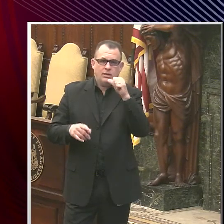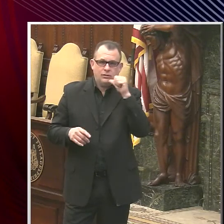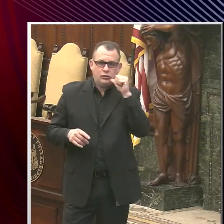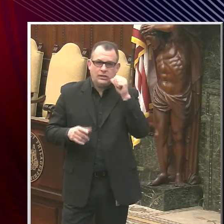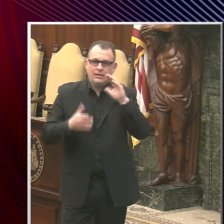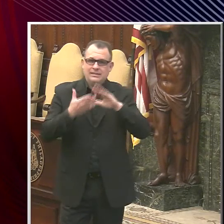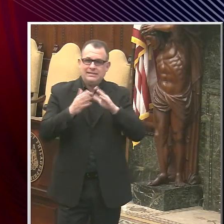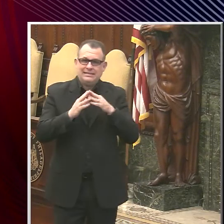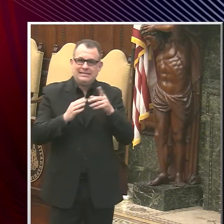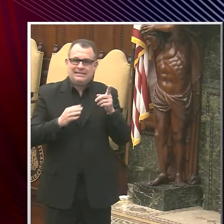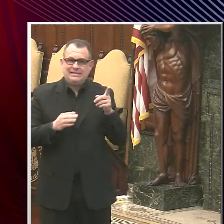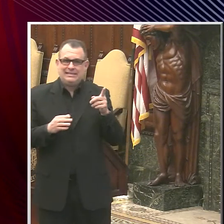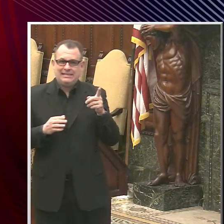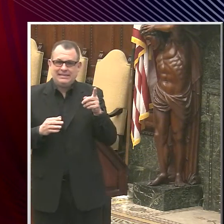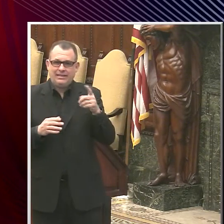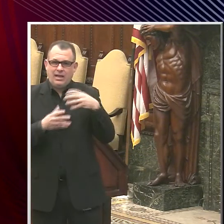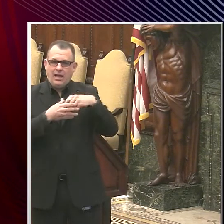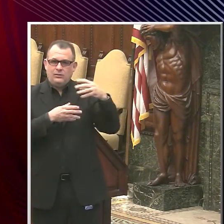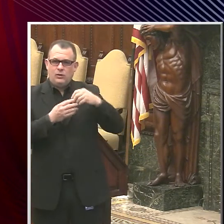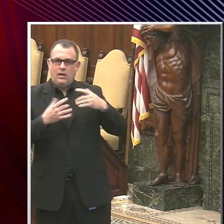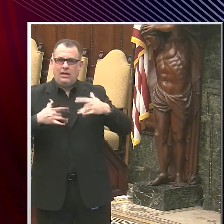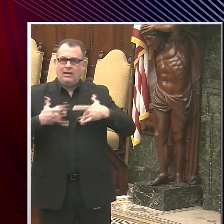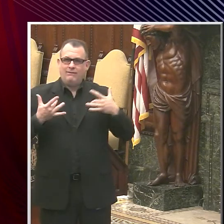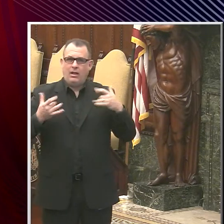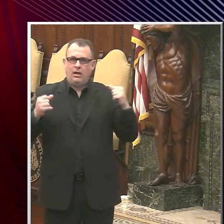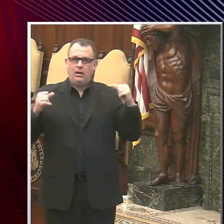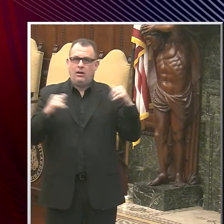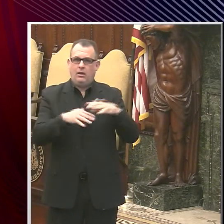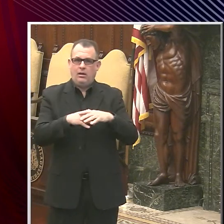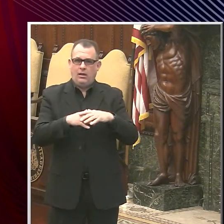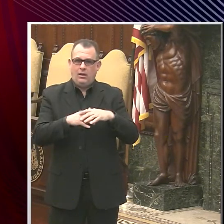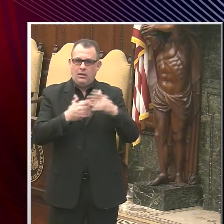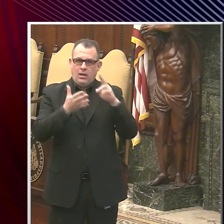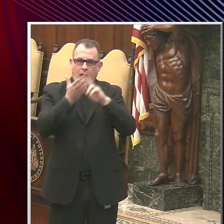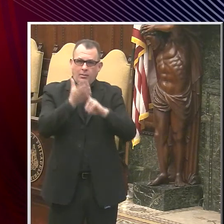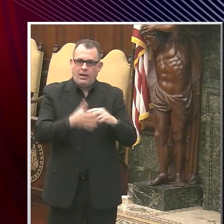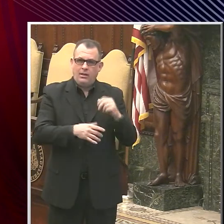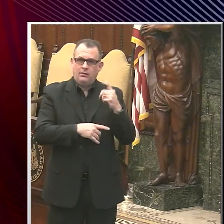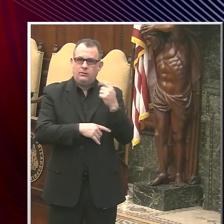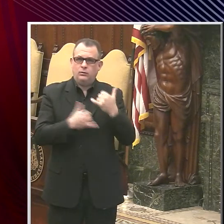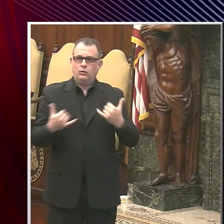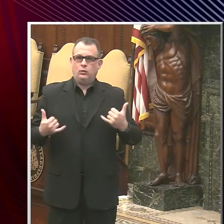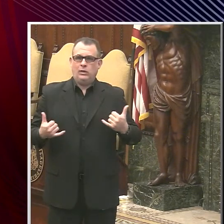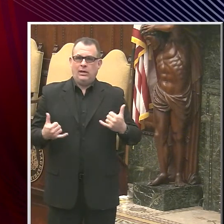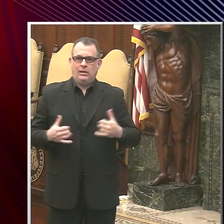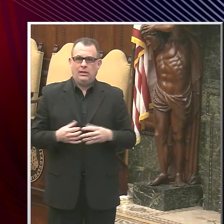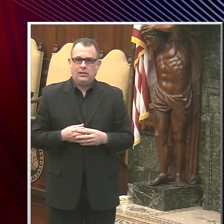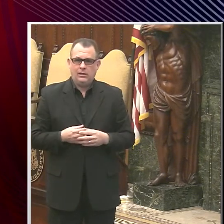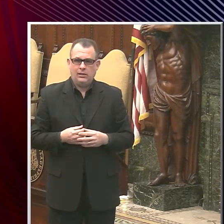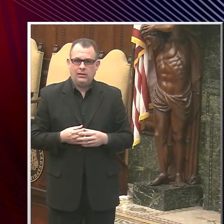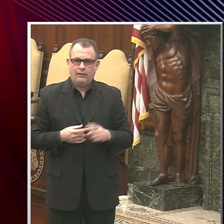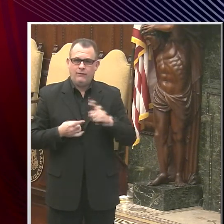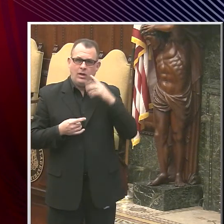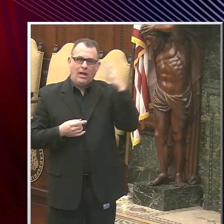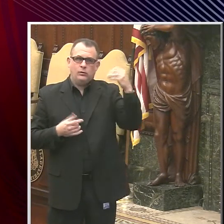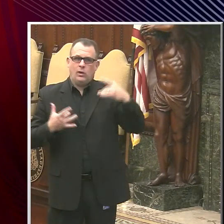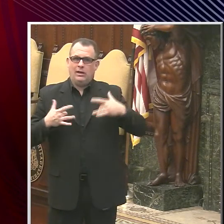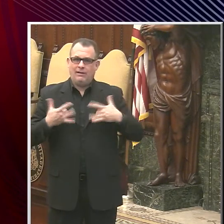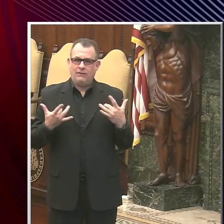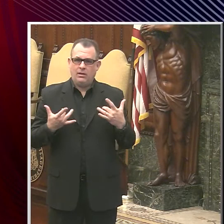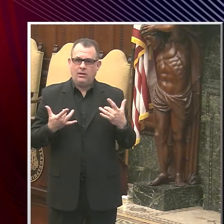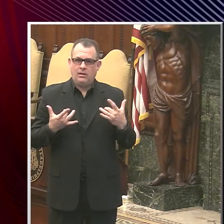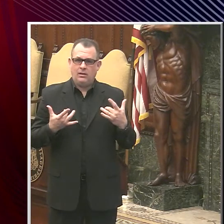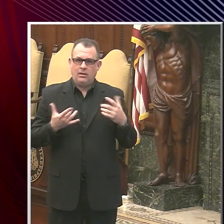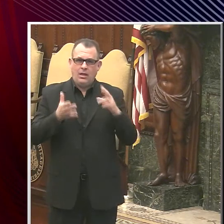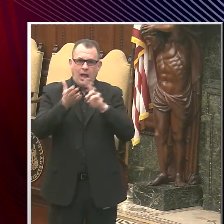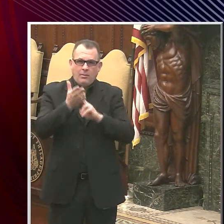lifting the ban on outdoor events and will start taking applications today. Can you elaborate and talk about the application review process and